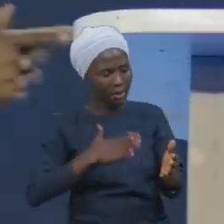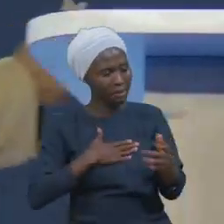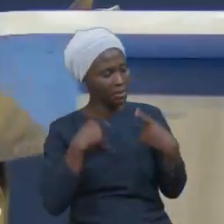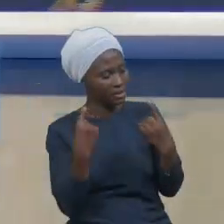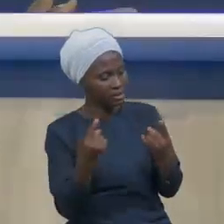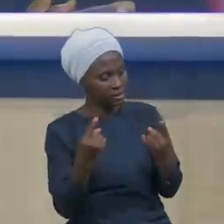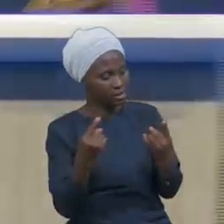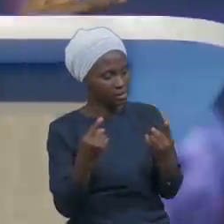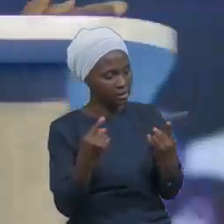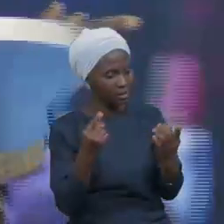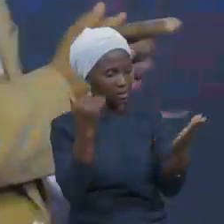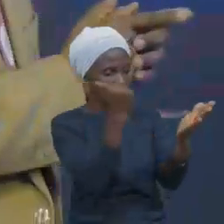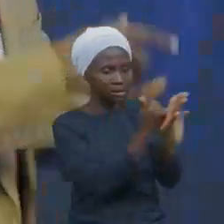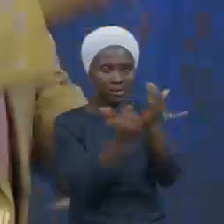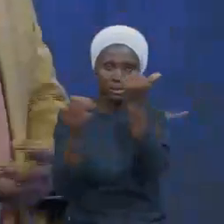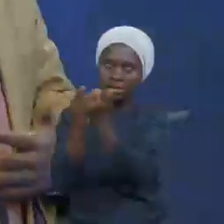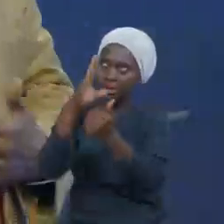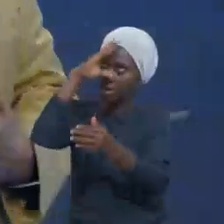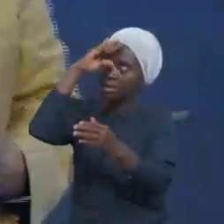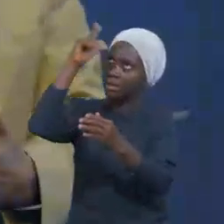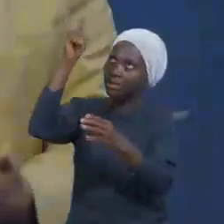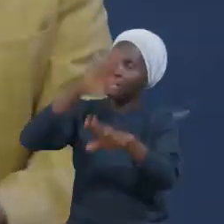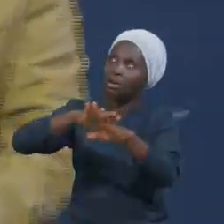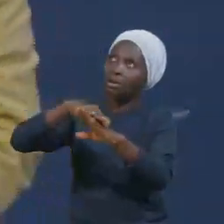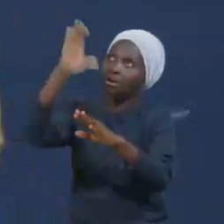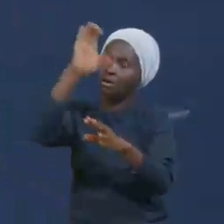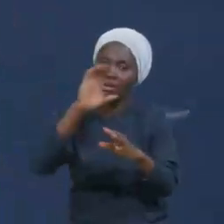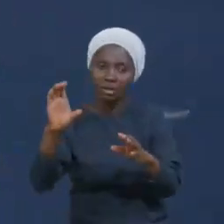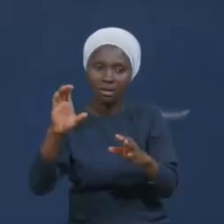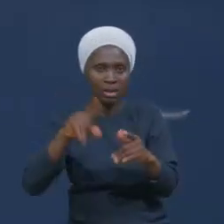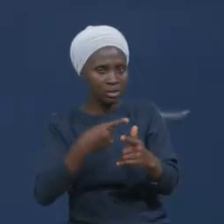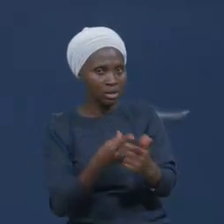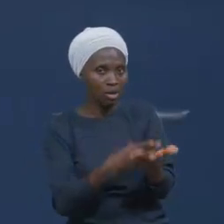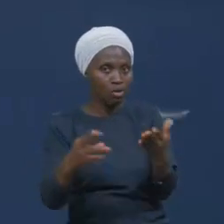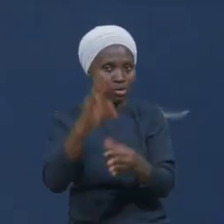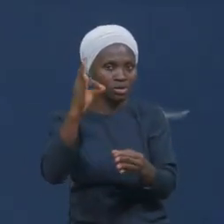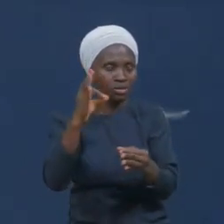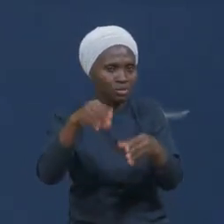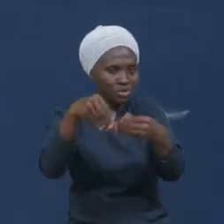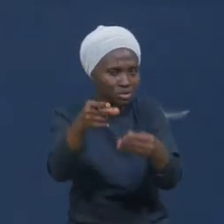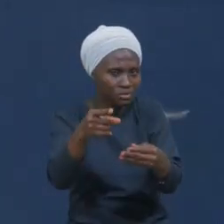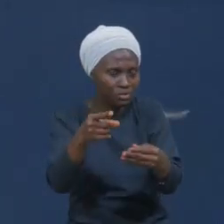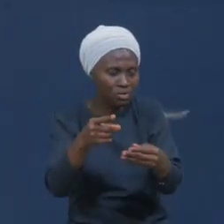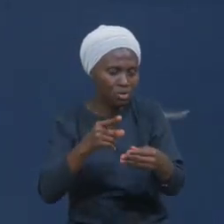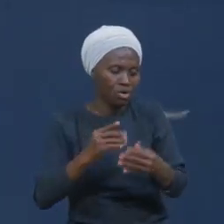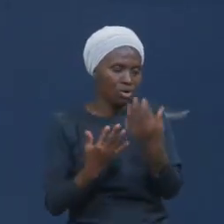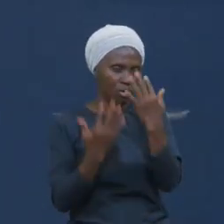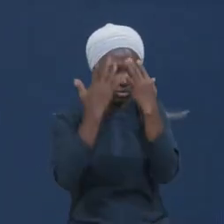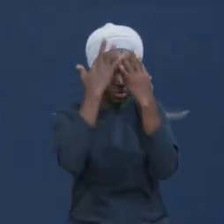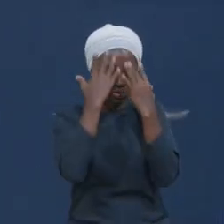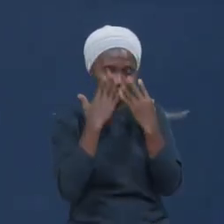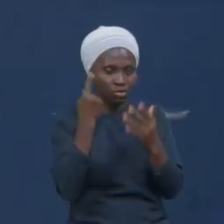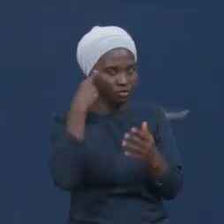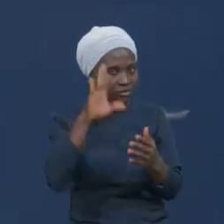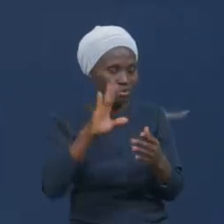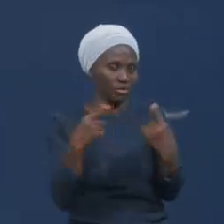him on the cross, and the Holy Ghost gives you sorrow for your sin, regret for